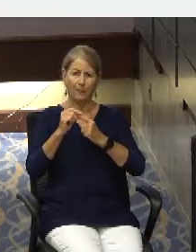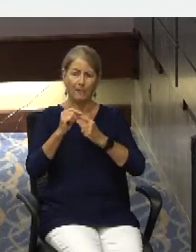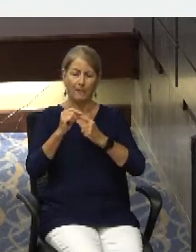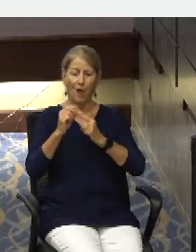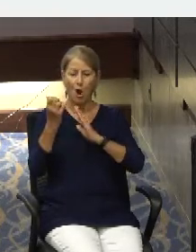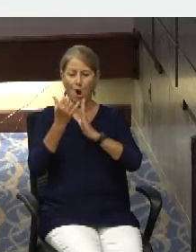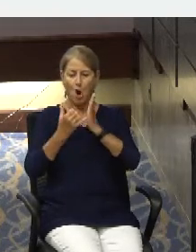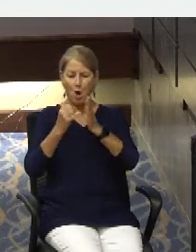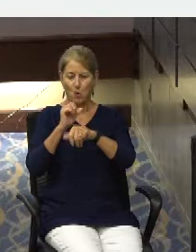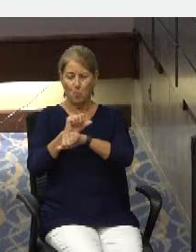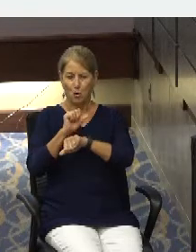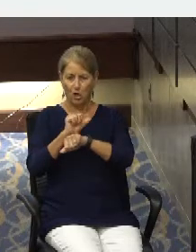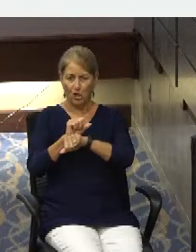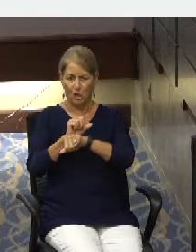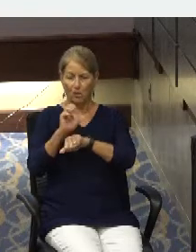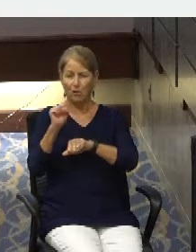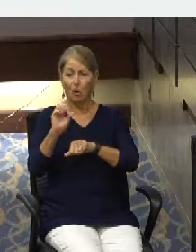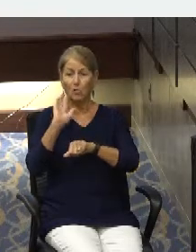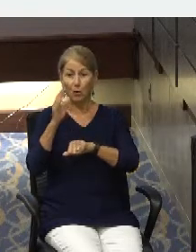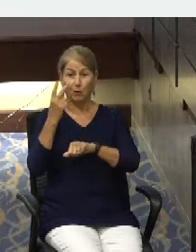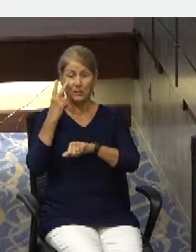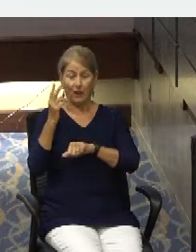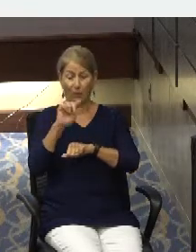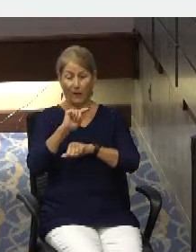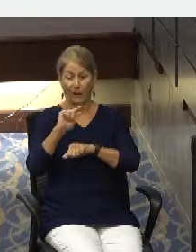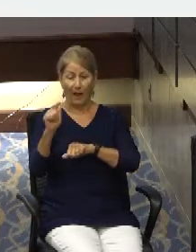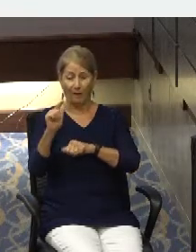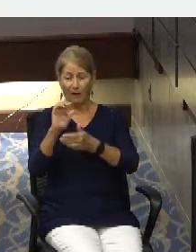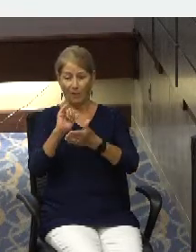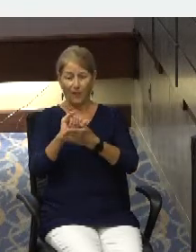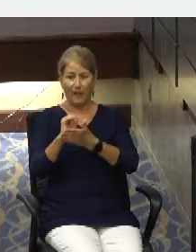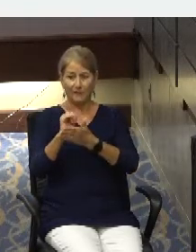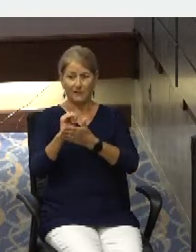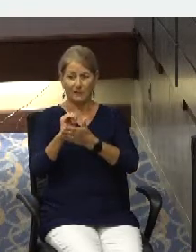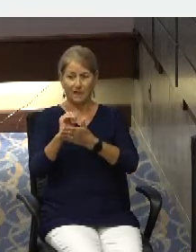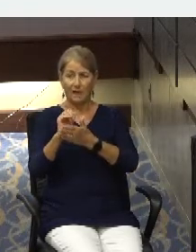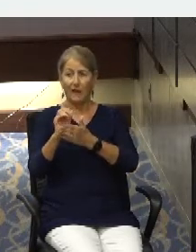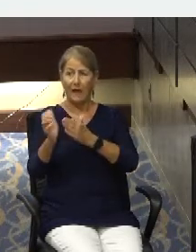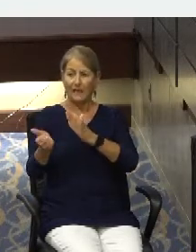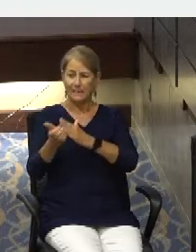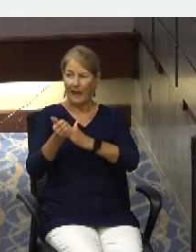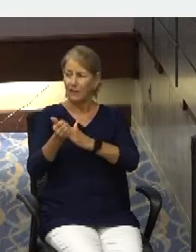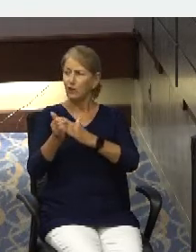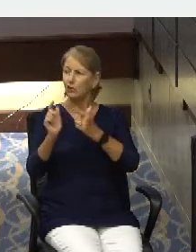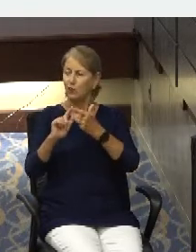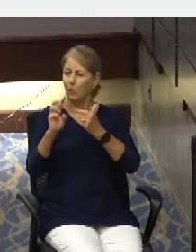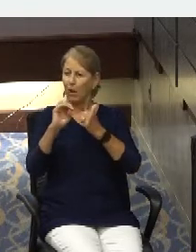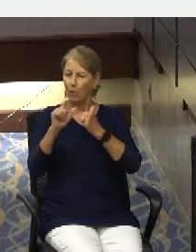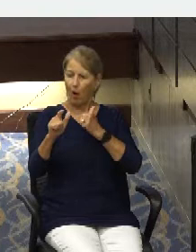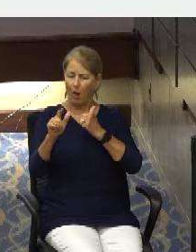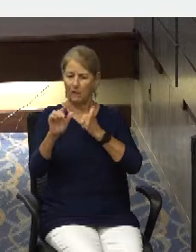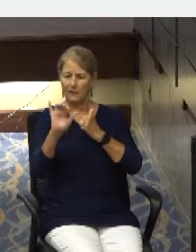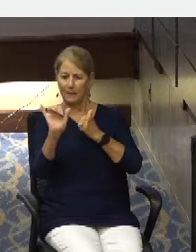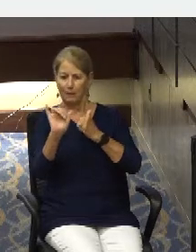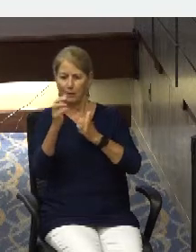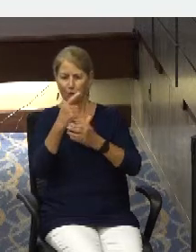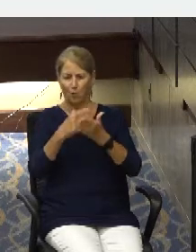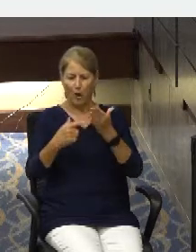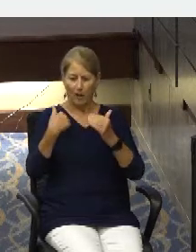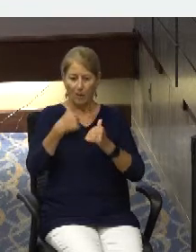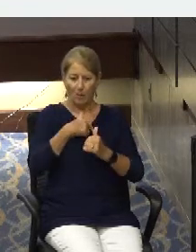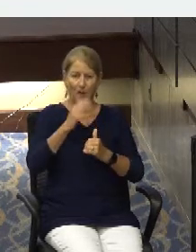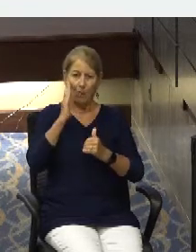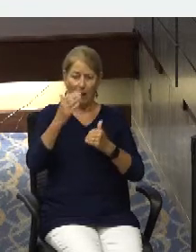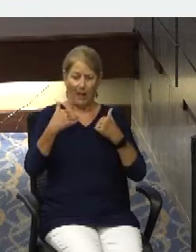artwork. And so you'll see on the left, that's a piece that's attached to a wall, similar to what we would be having at